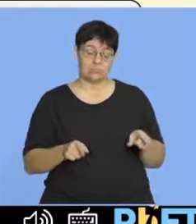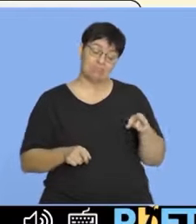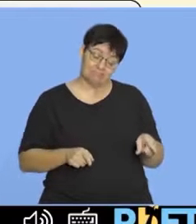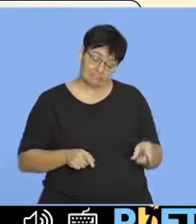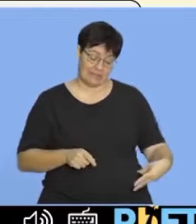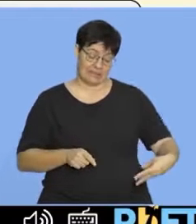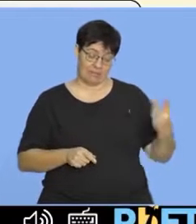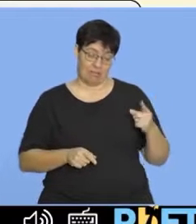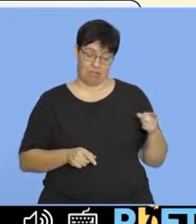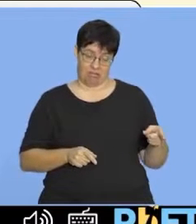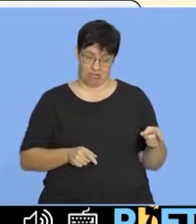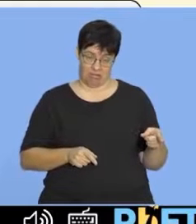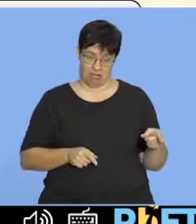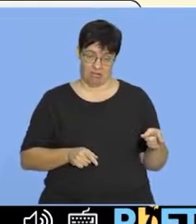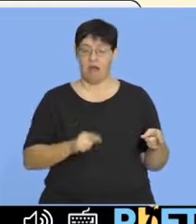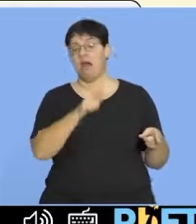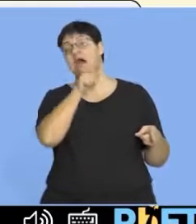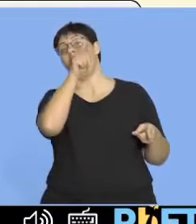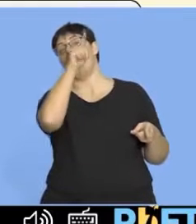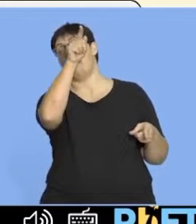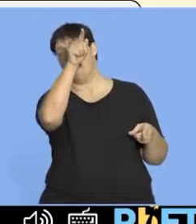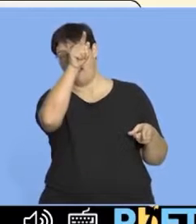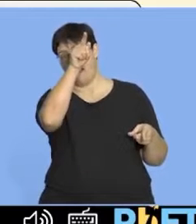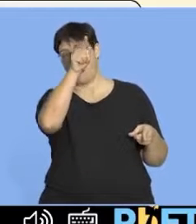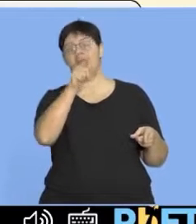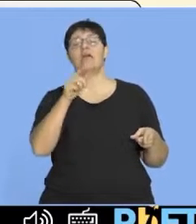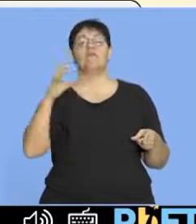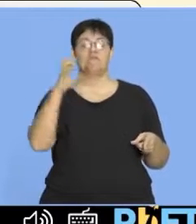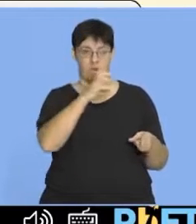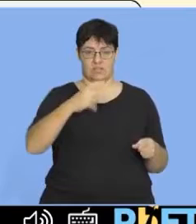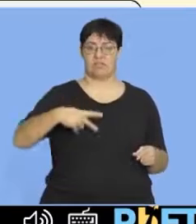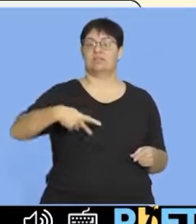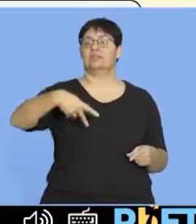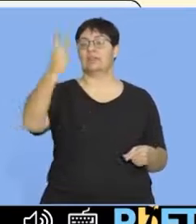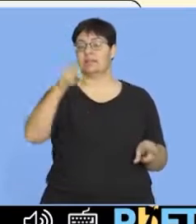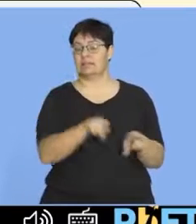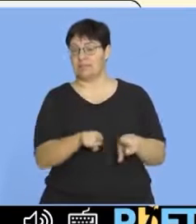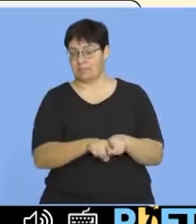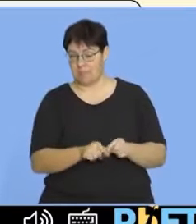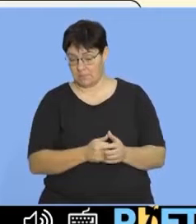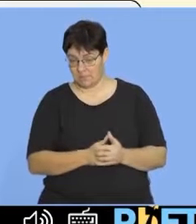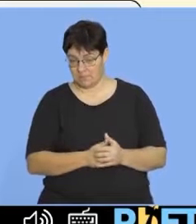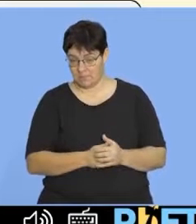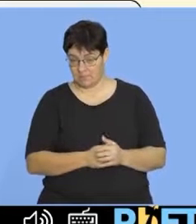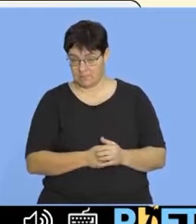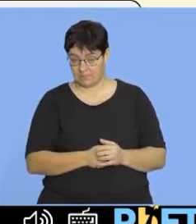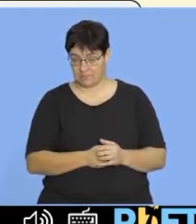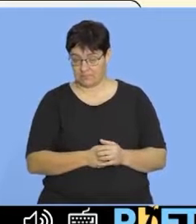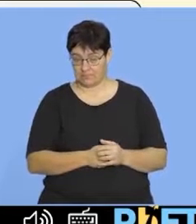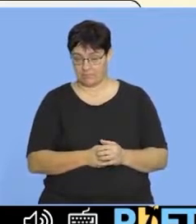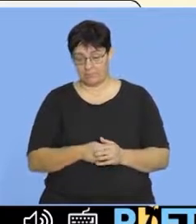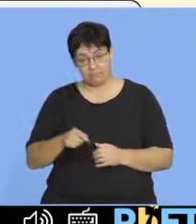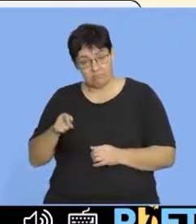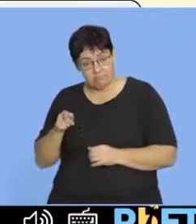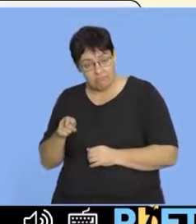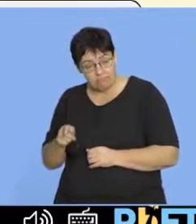1, we realize that the force also doubles. If I double